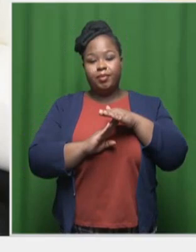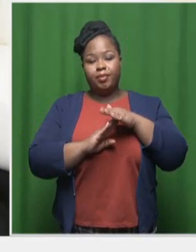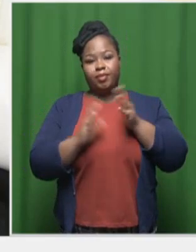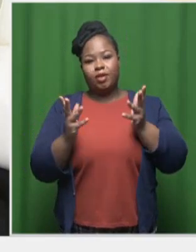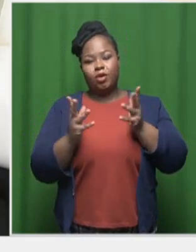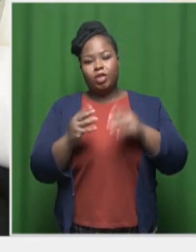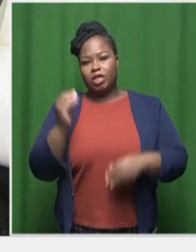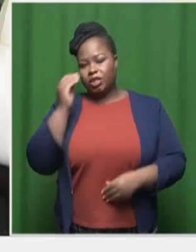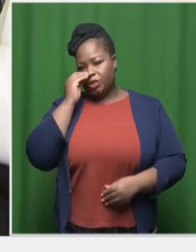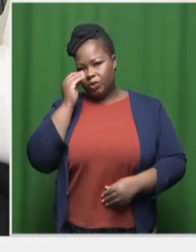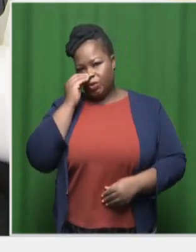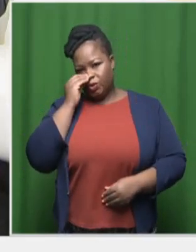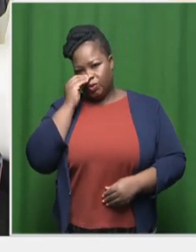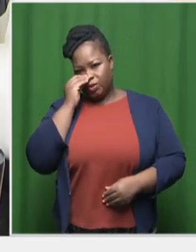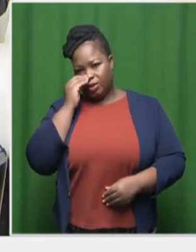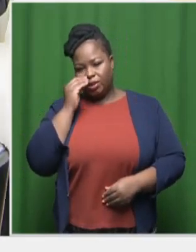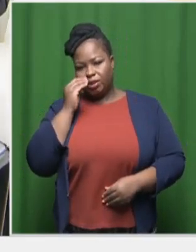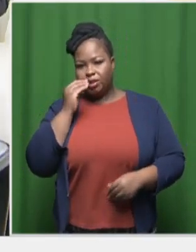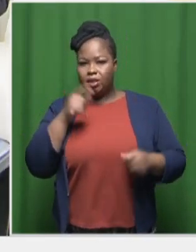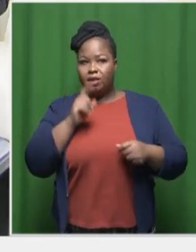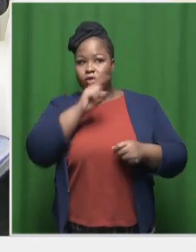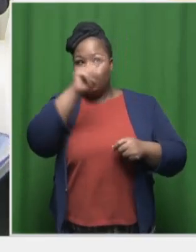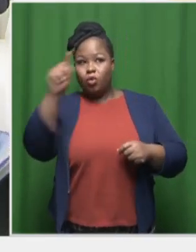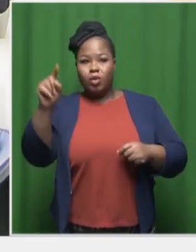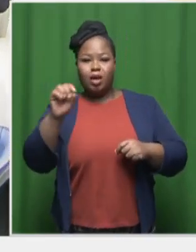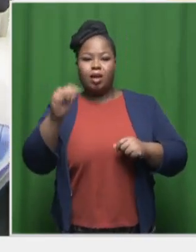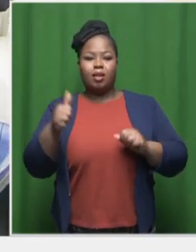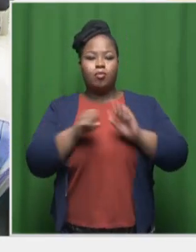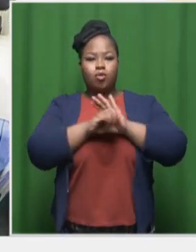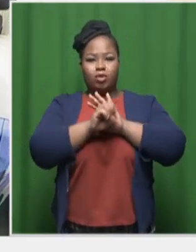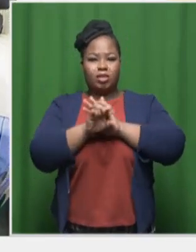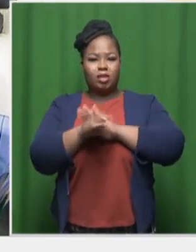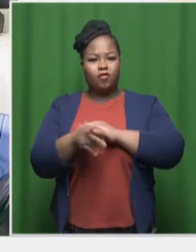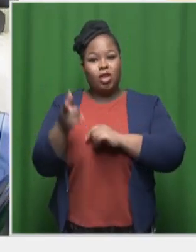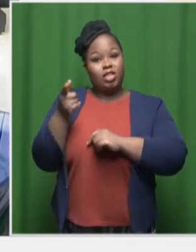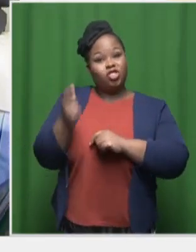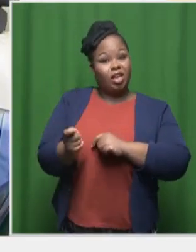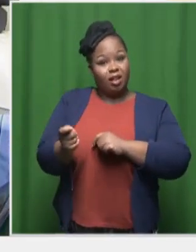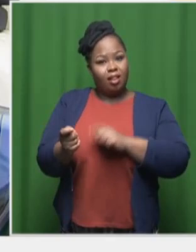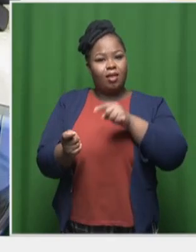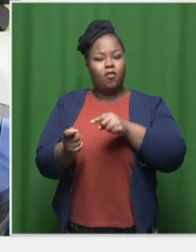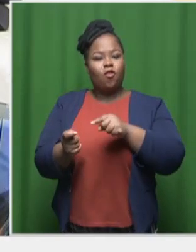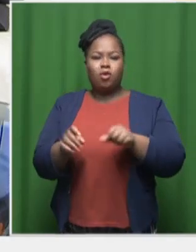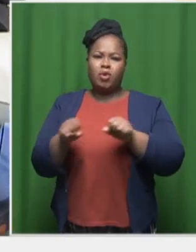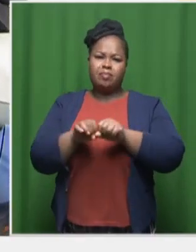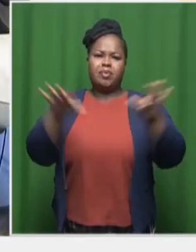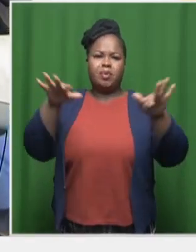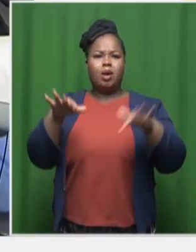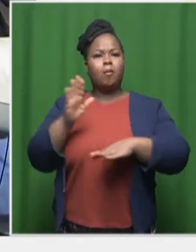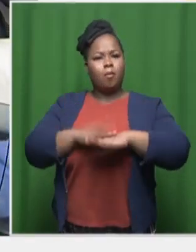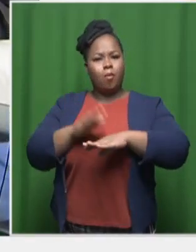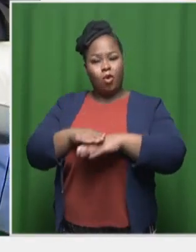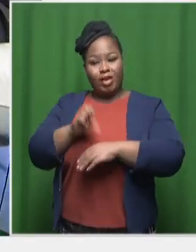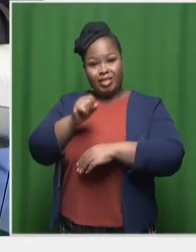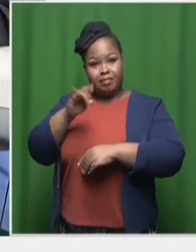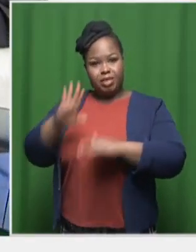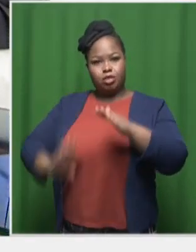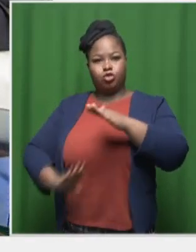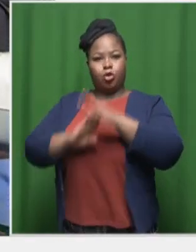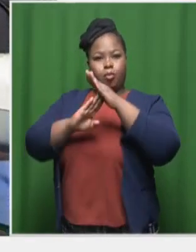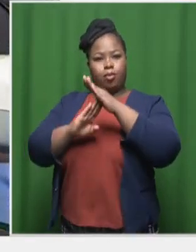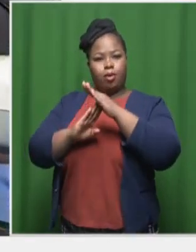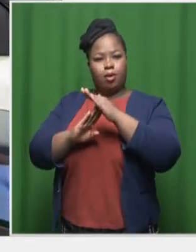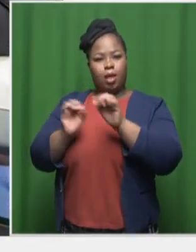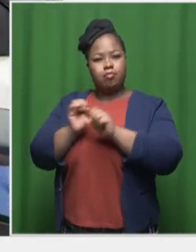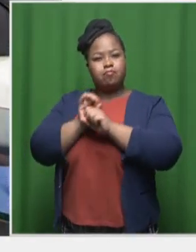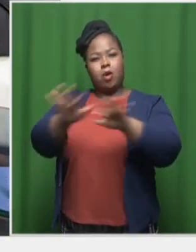the news spectrum in terms of the news channels on a bouquet. So that, of course, must have been